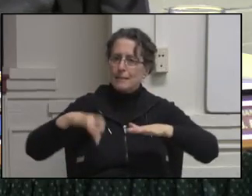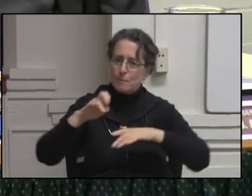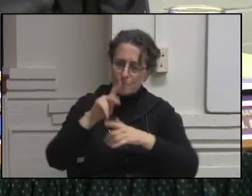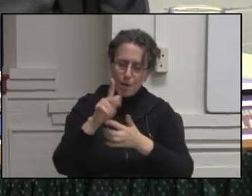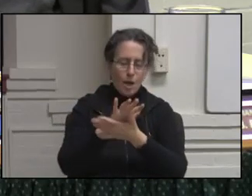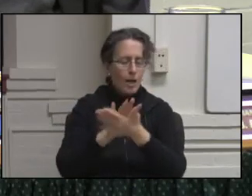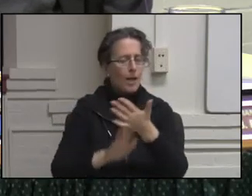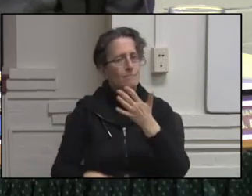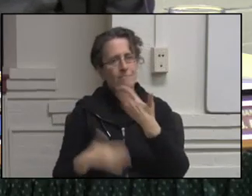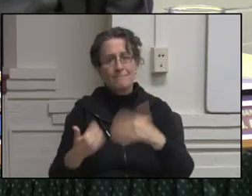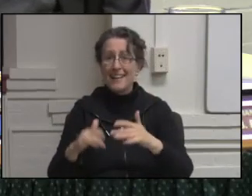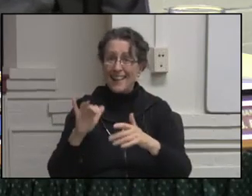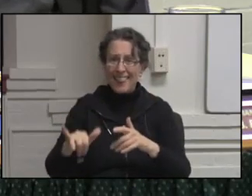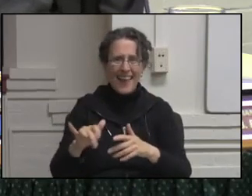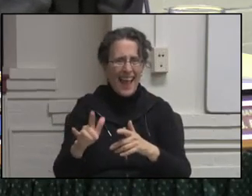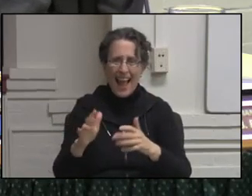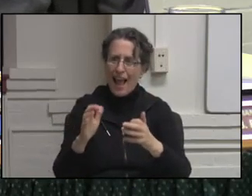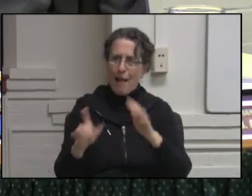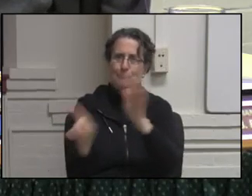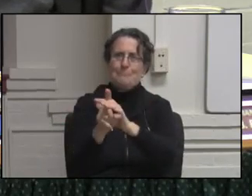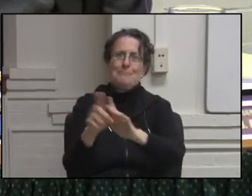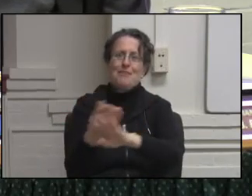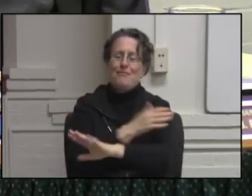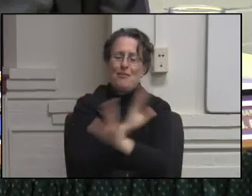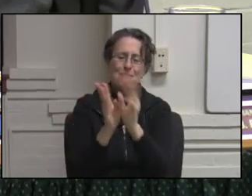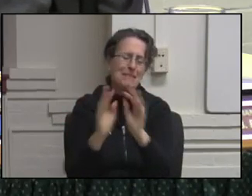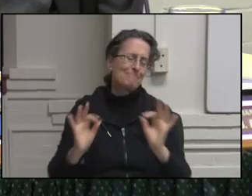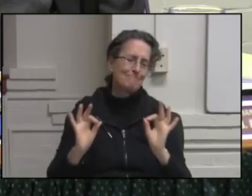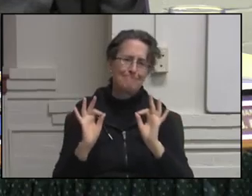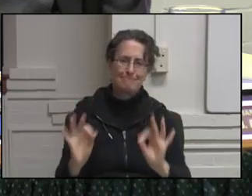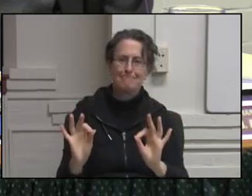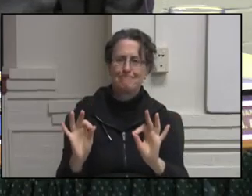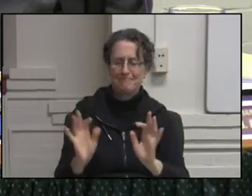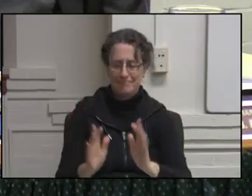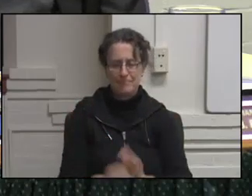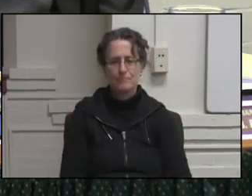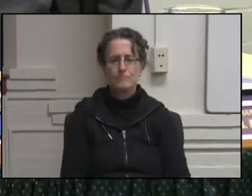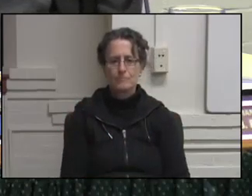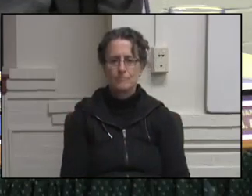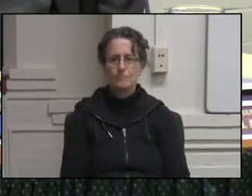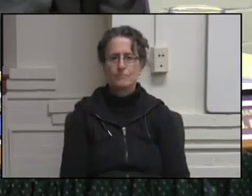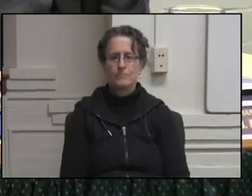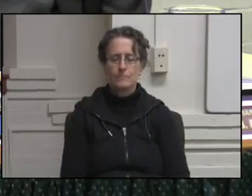get news right before a meeting, so for the well-timed news of support for tonight,